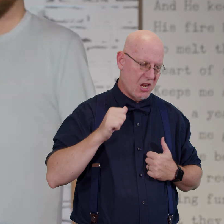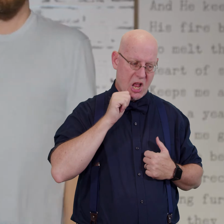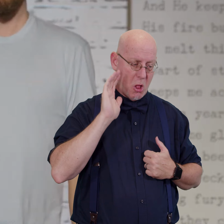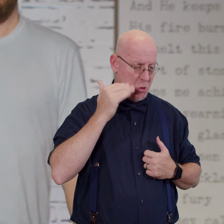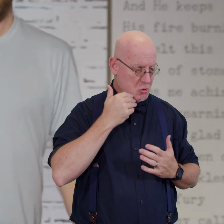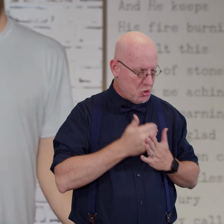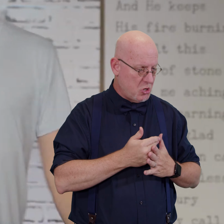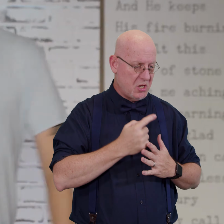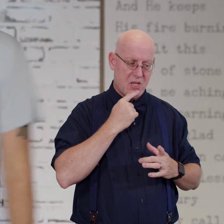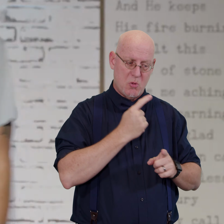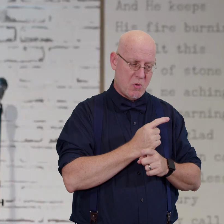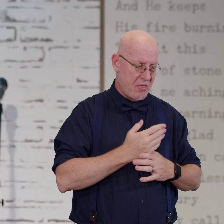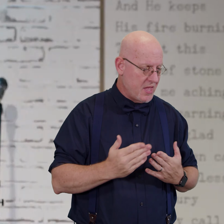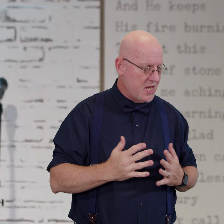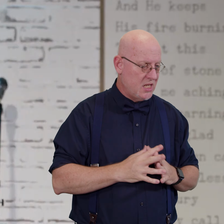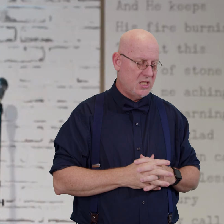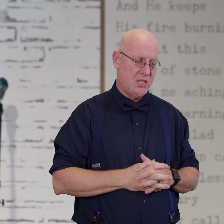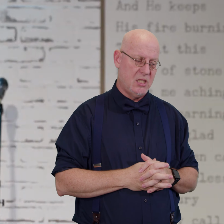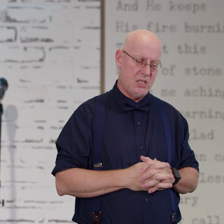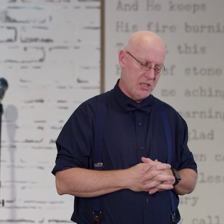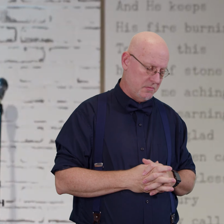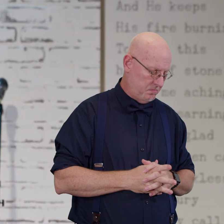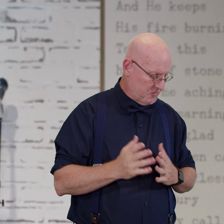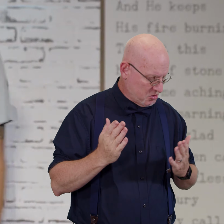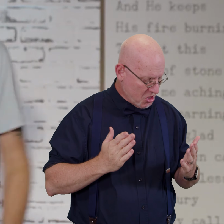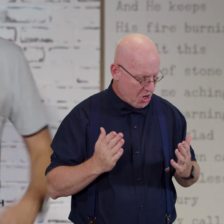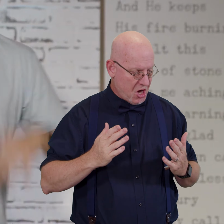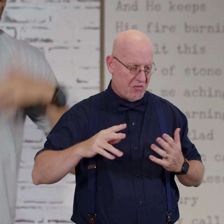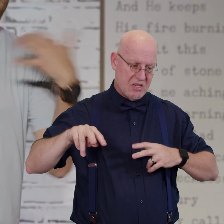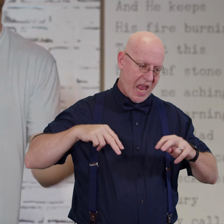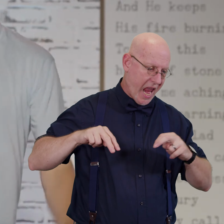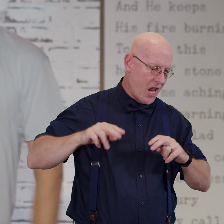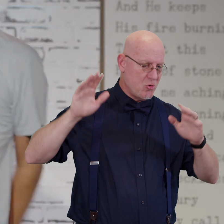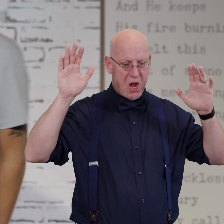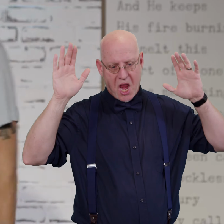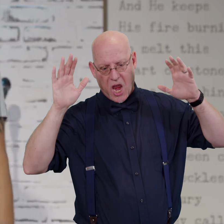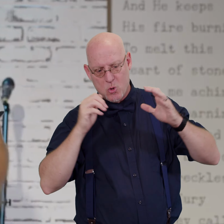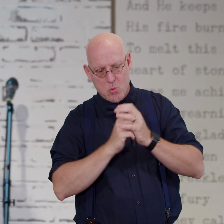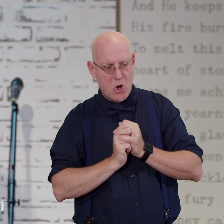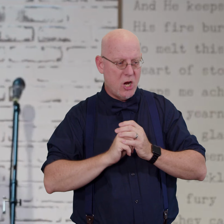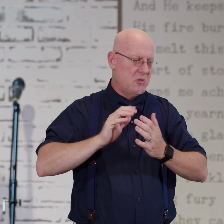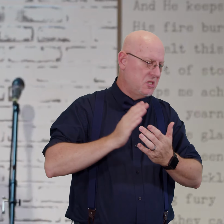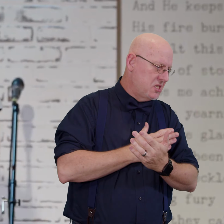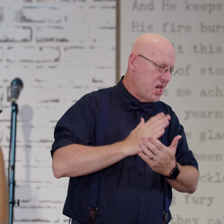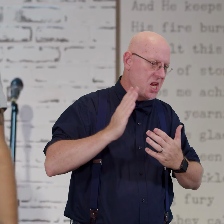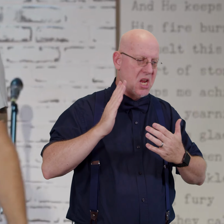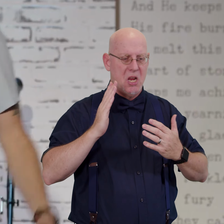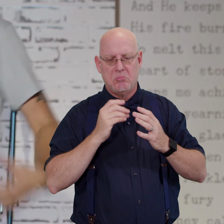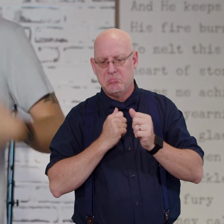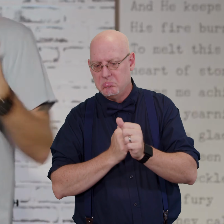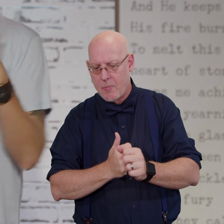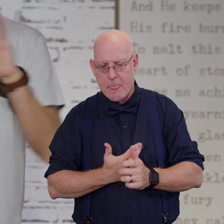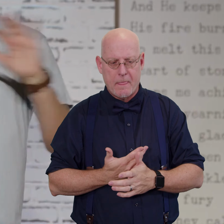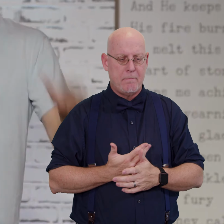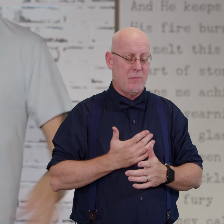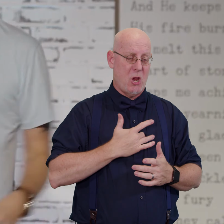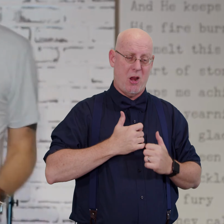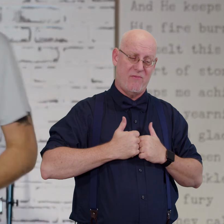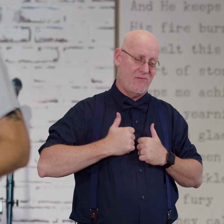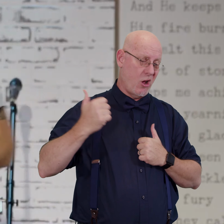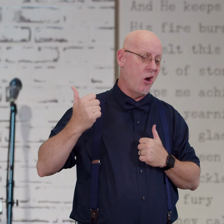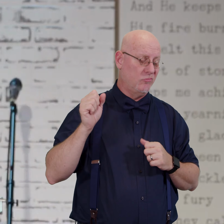the part. I might say the right things. I might serve. I might dance around. I might raise my hands in worship. I might sing the songs. But my heart is far